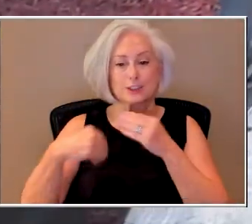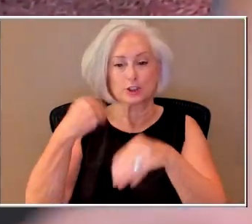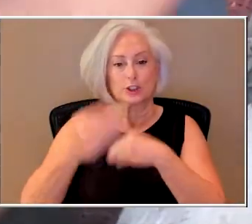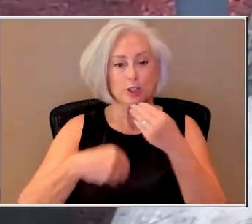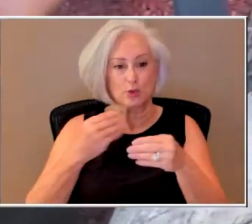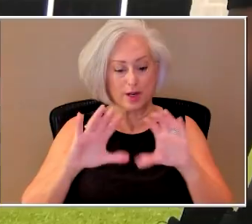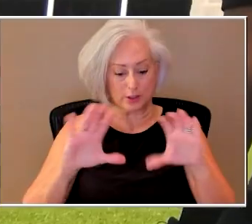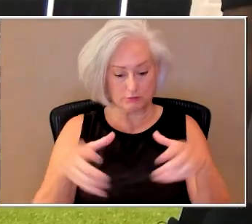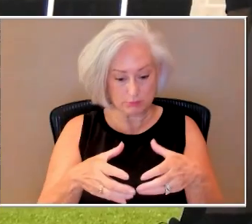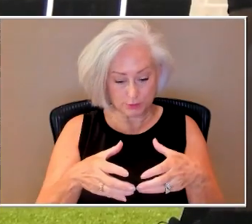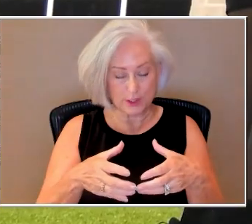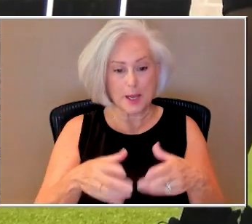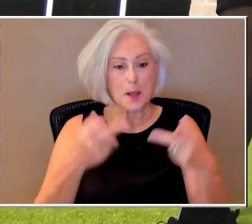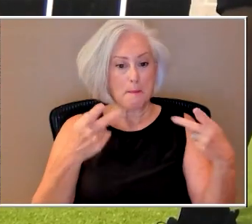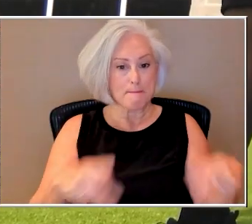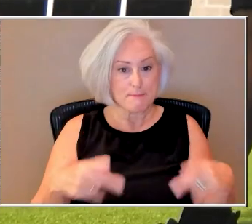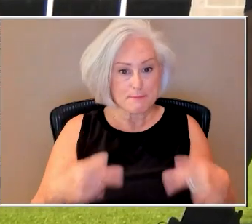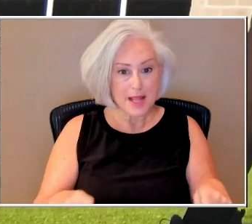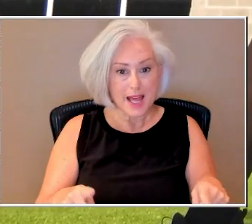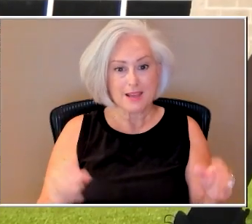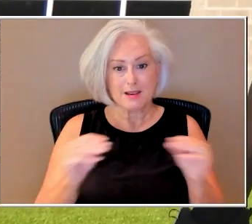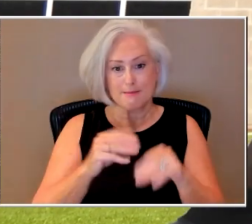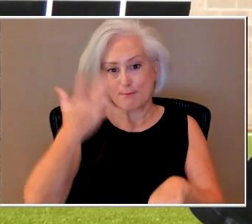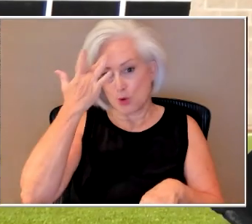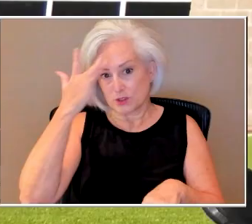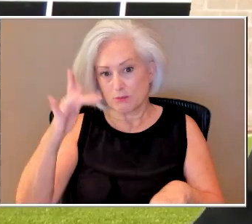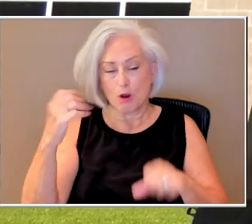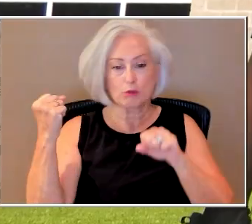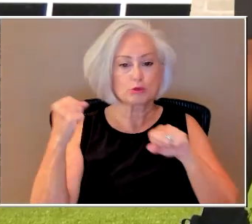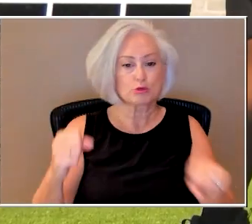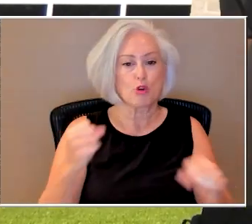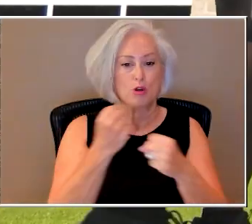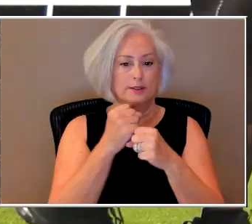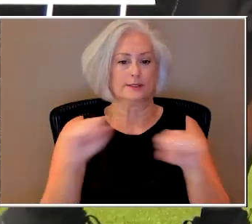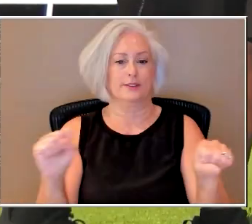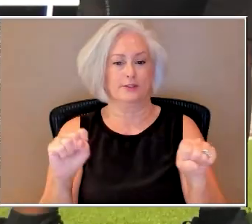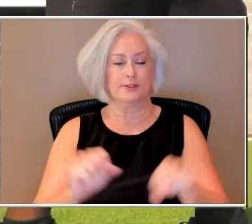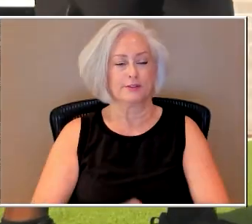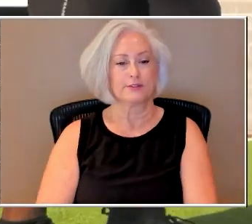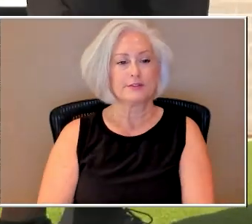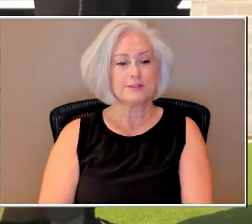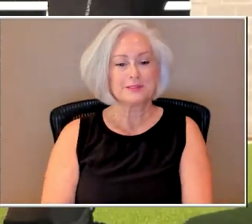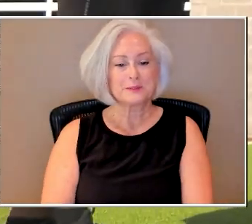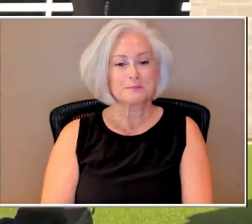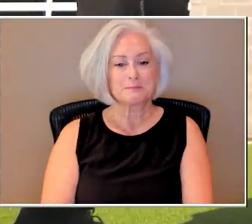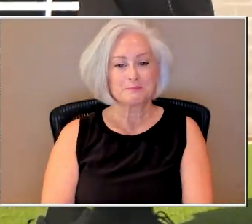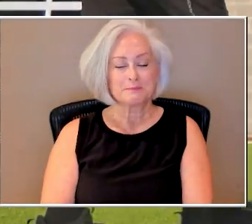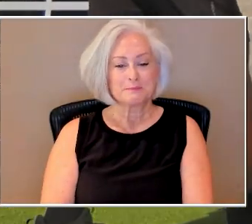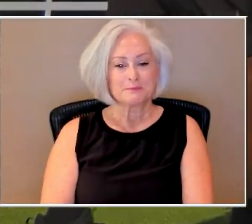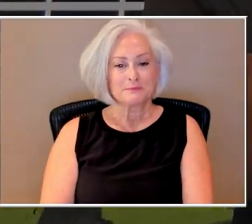smarter, stronger, and safer. Adductors are your groin muscles.